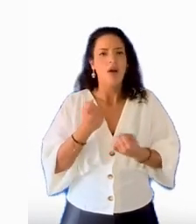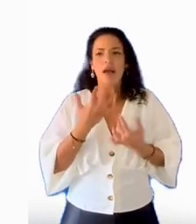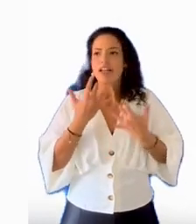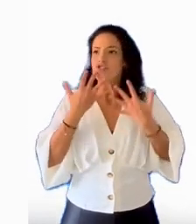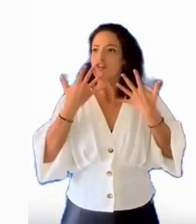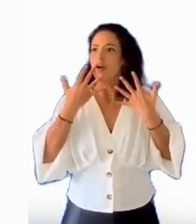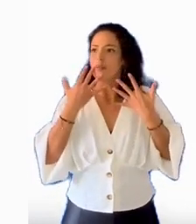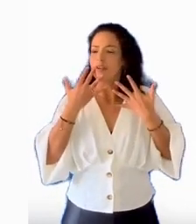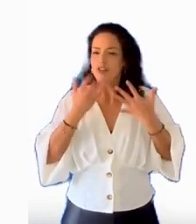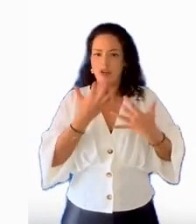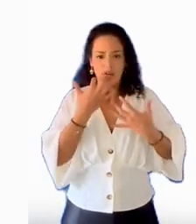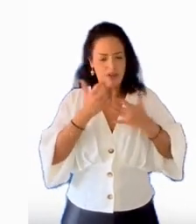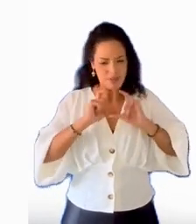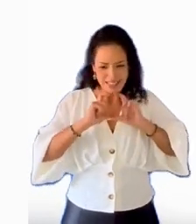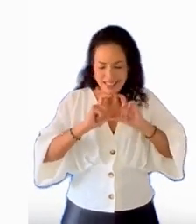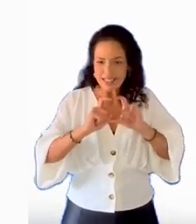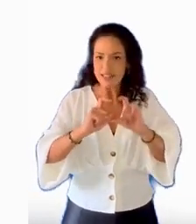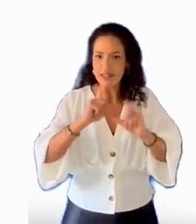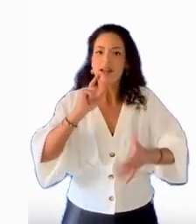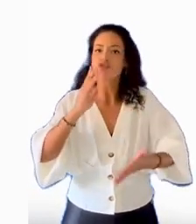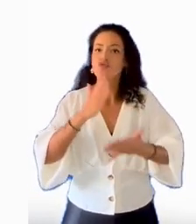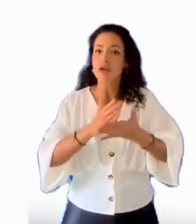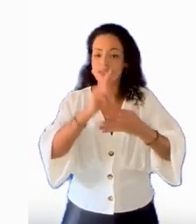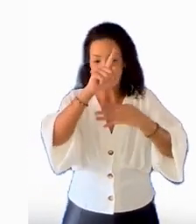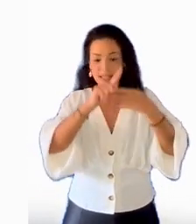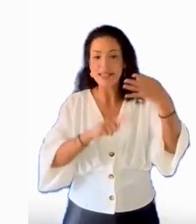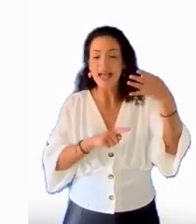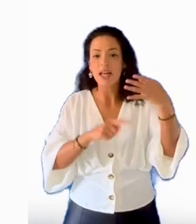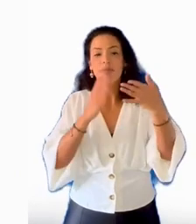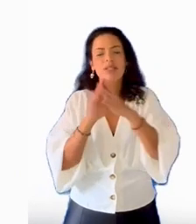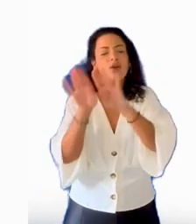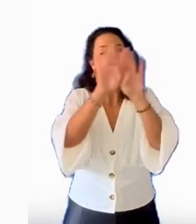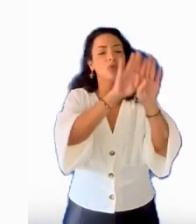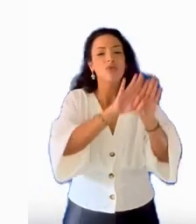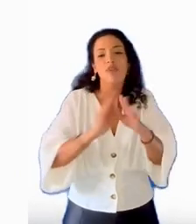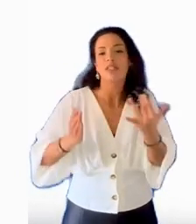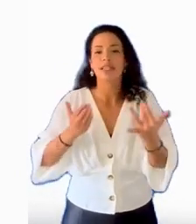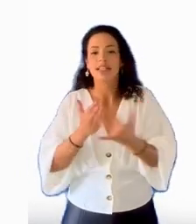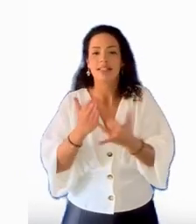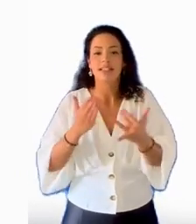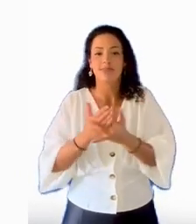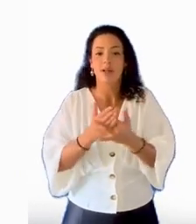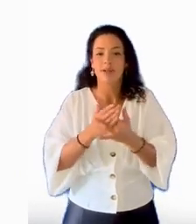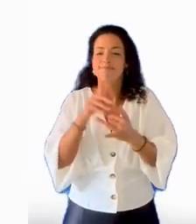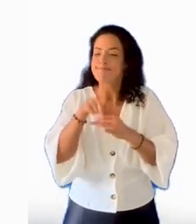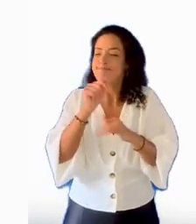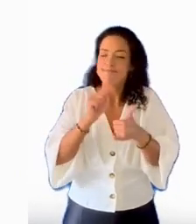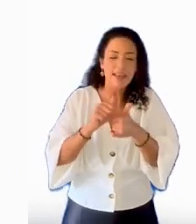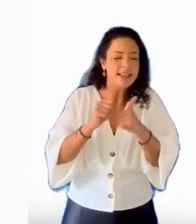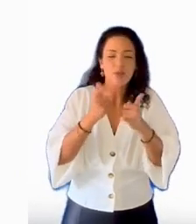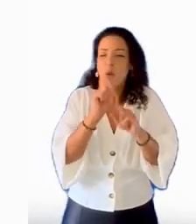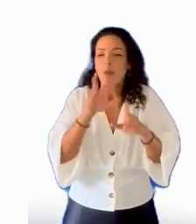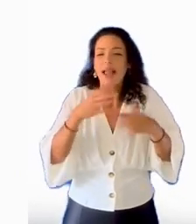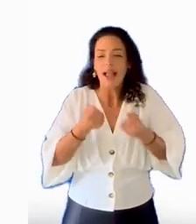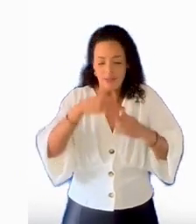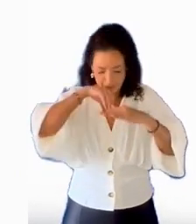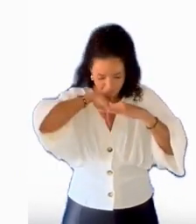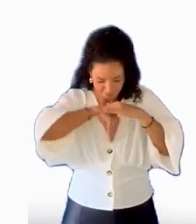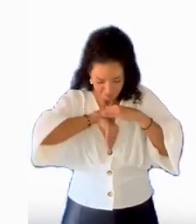persistence, trust. Elements which she considers are universally accessible and are the treasure which is hidden within each of